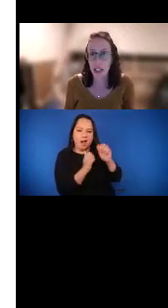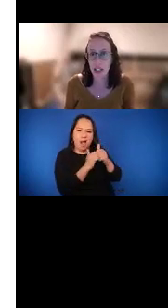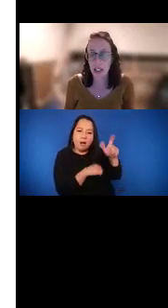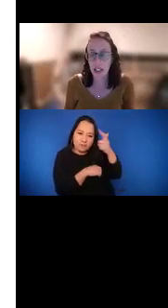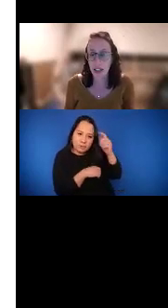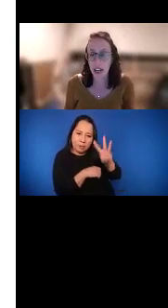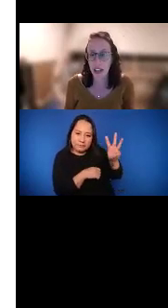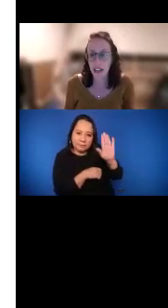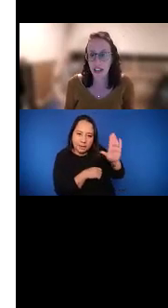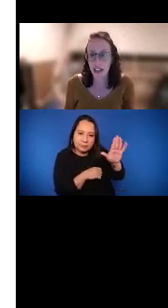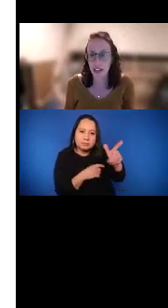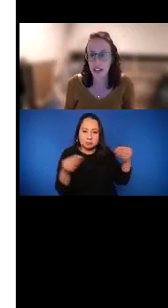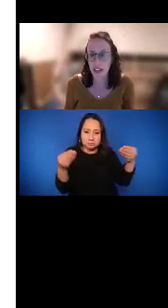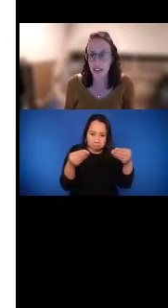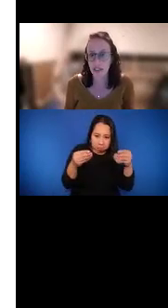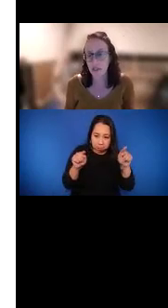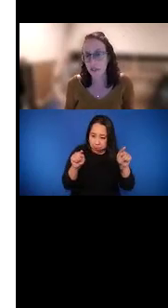Another thing that